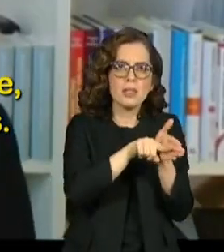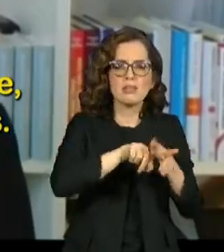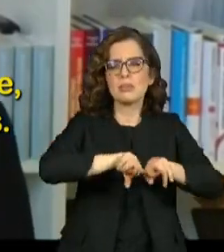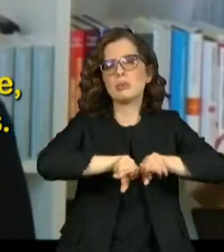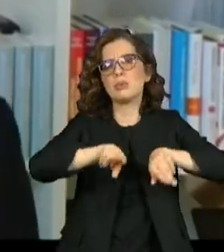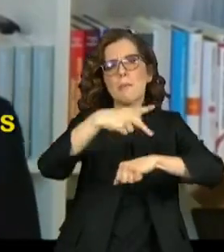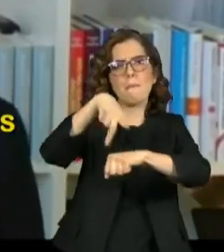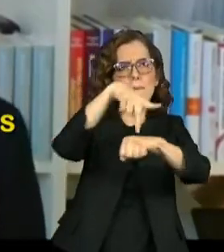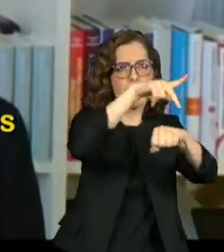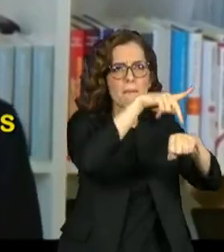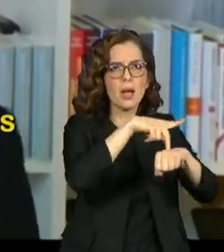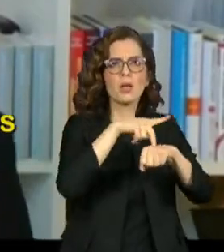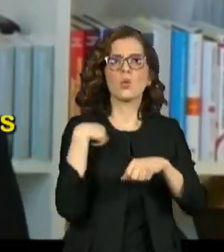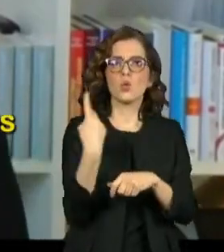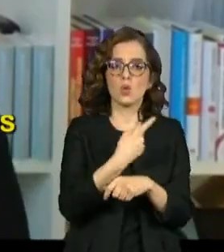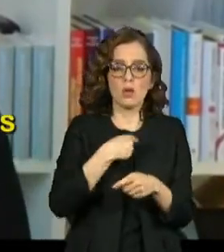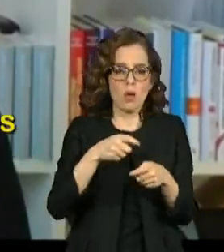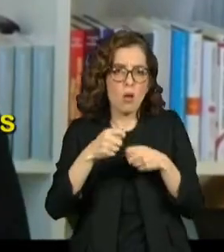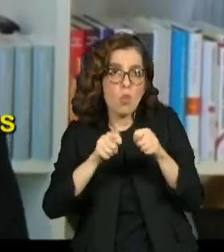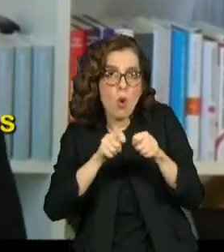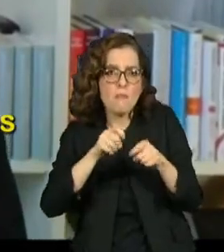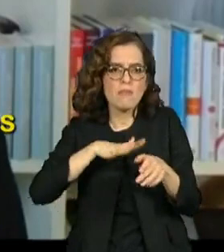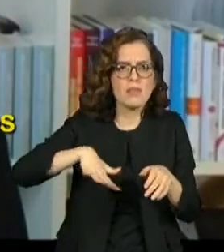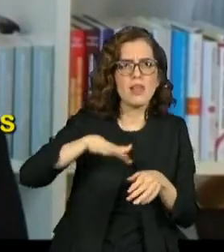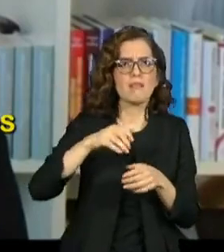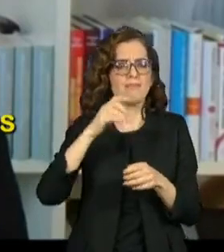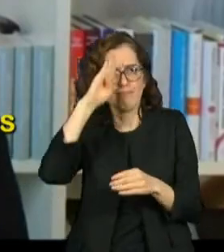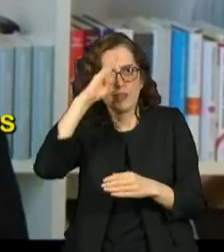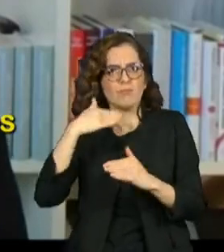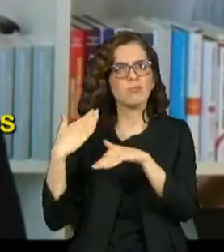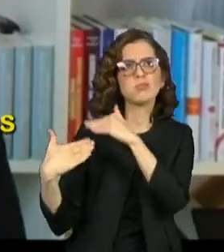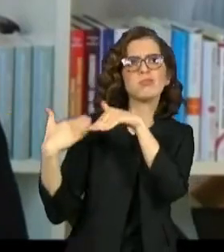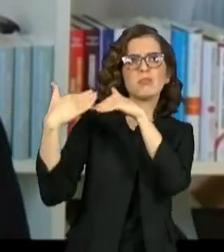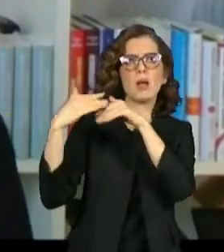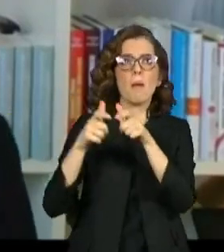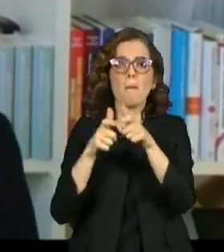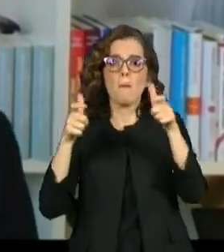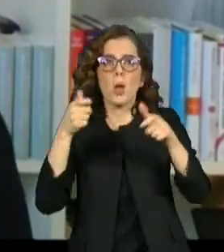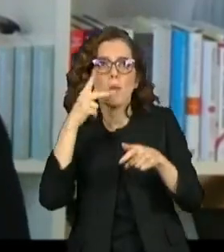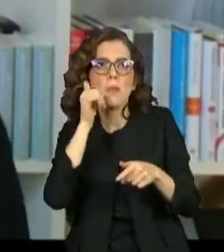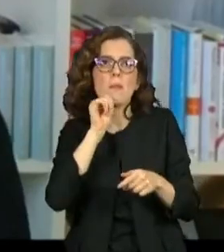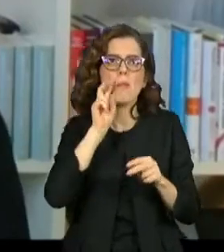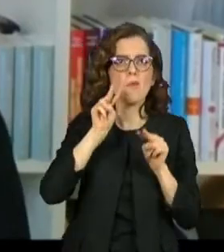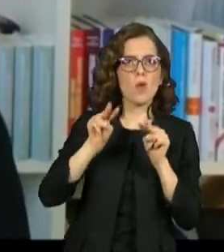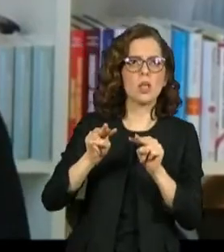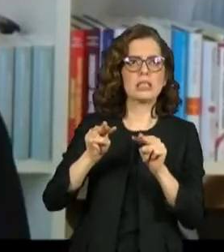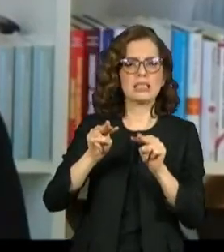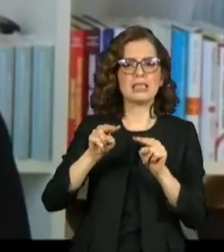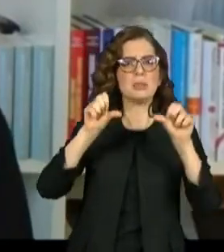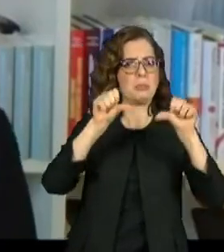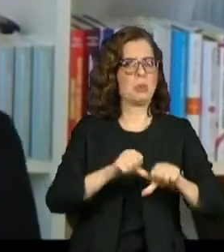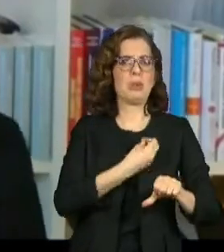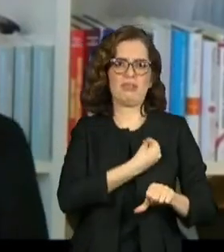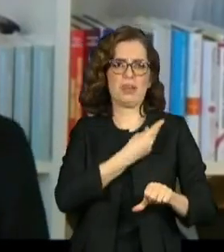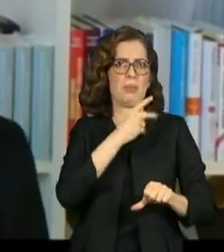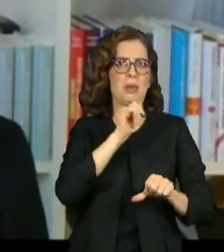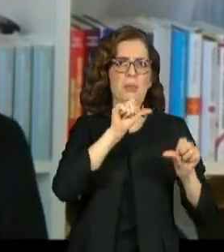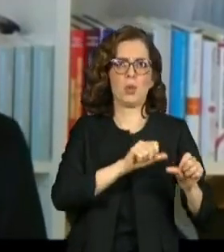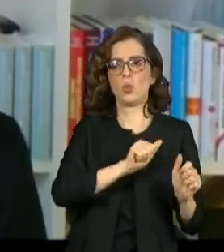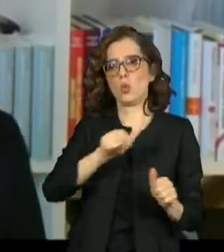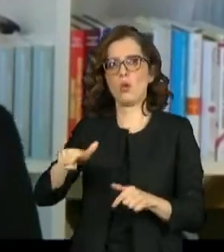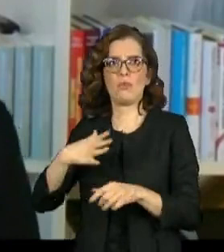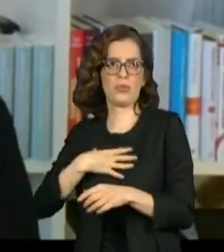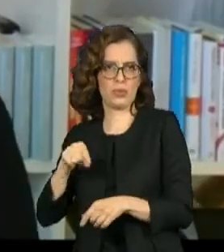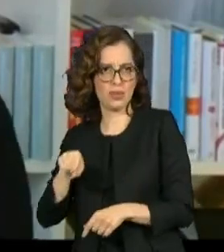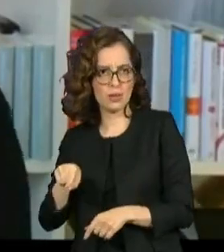different countries, in the advanced economies, most parents think their children will be less well off than they are. That has never happened